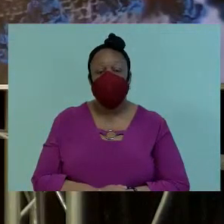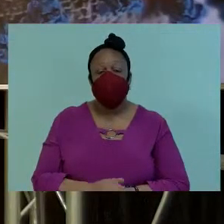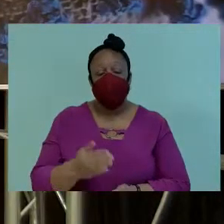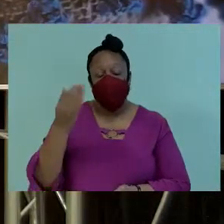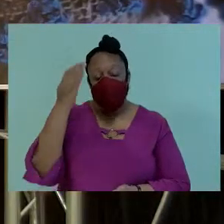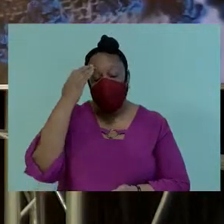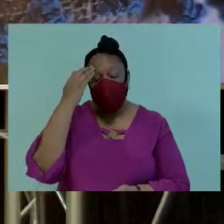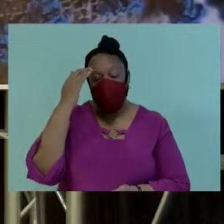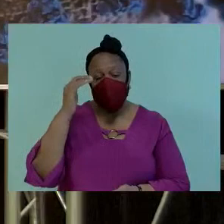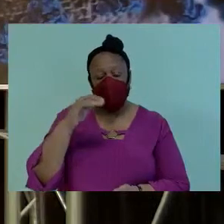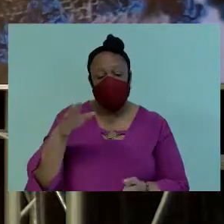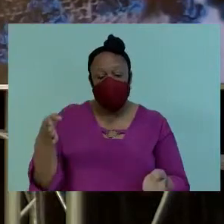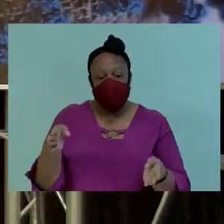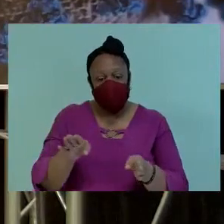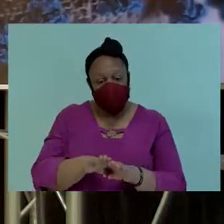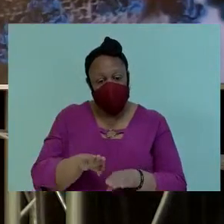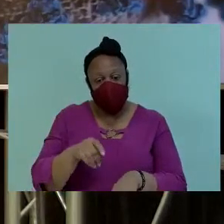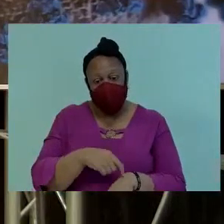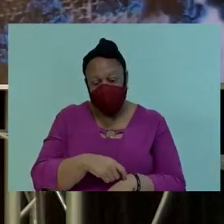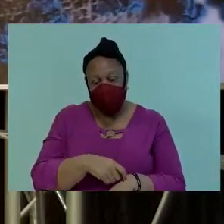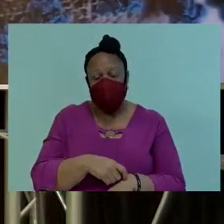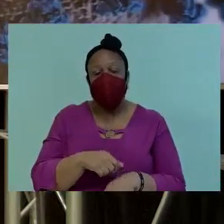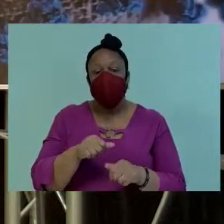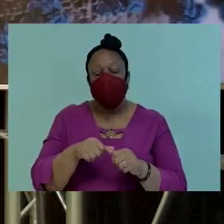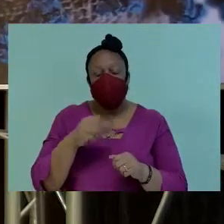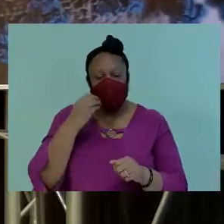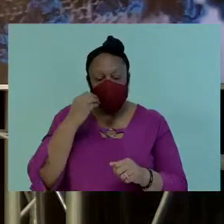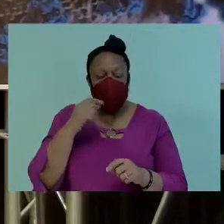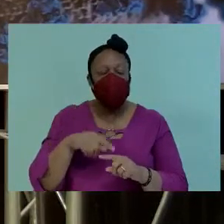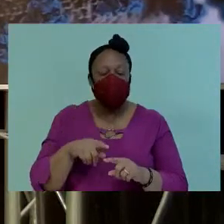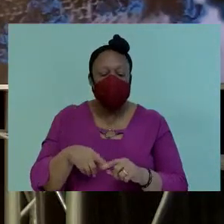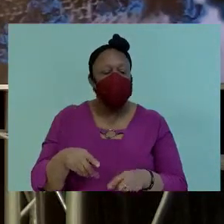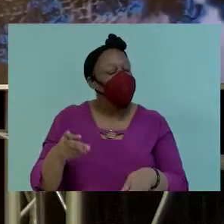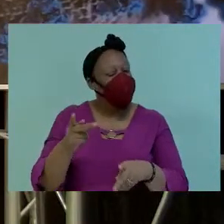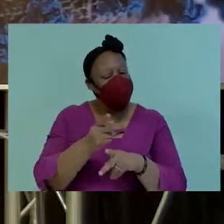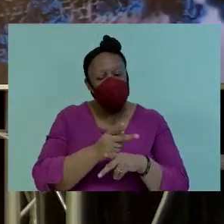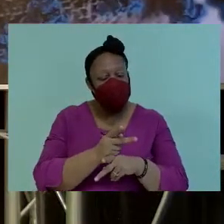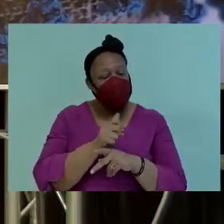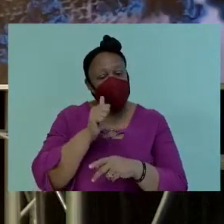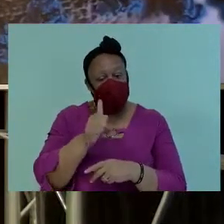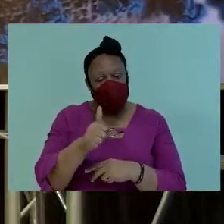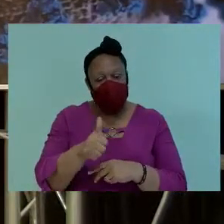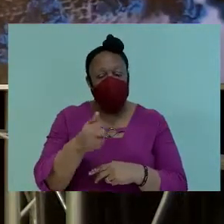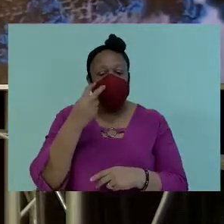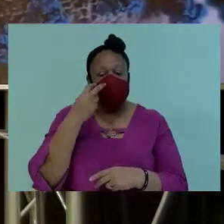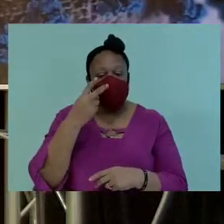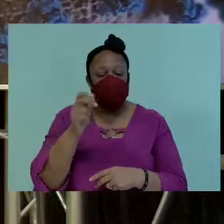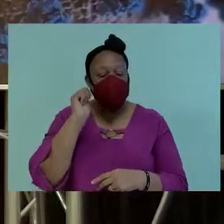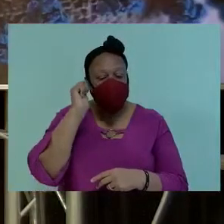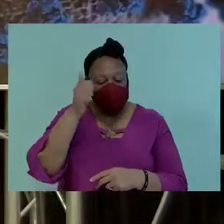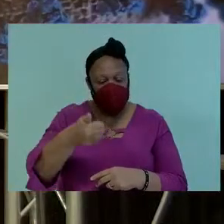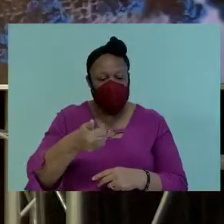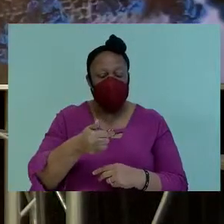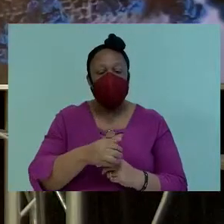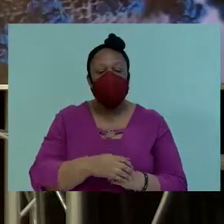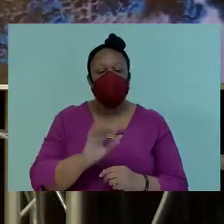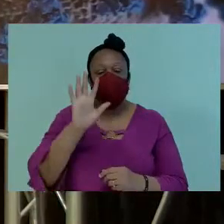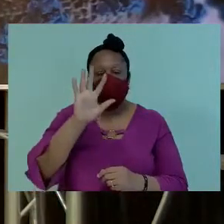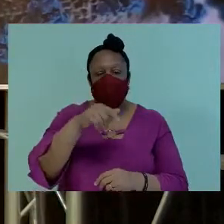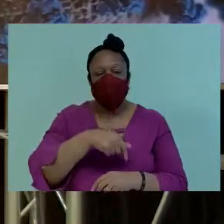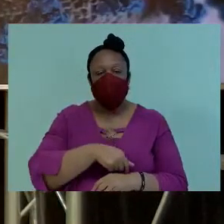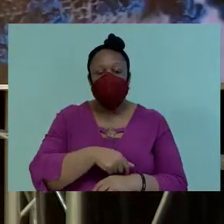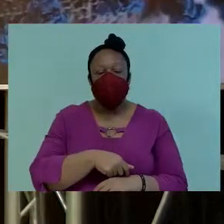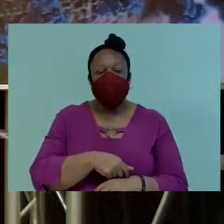pandemic which we find ourselves in. Take good care and see you tomorrow at 5